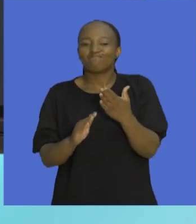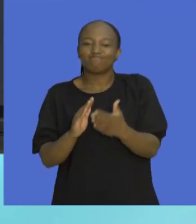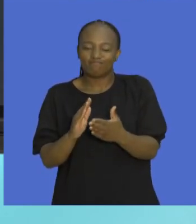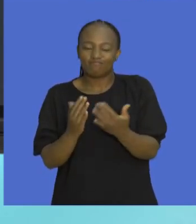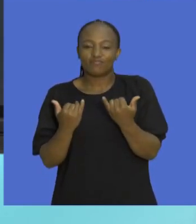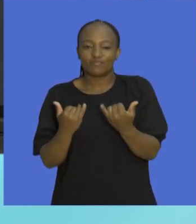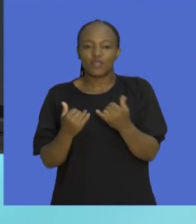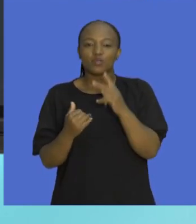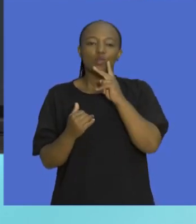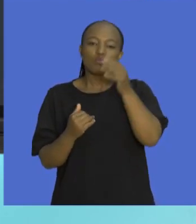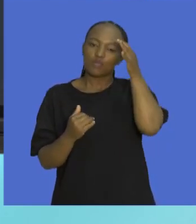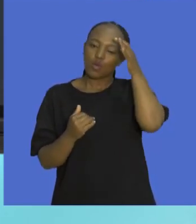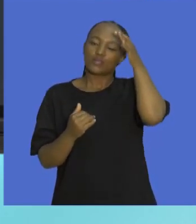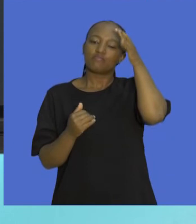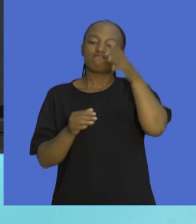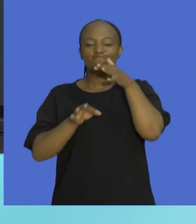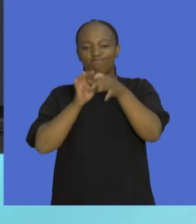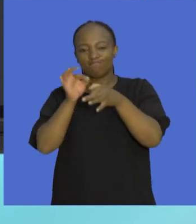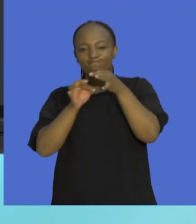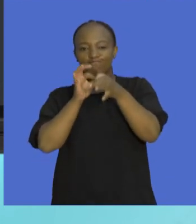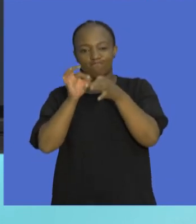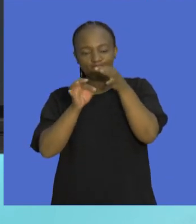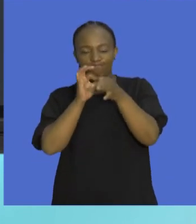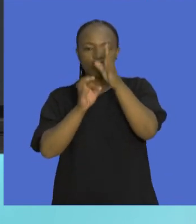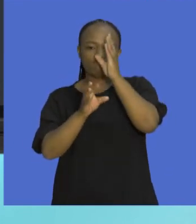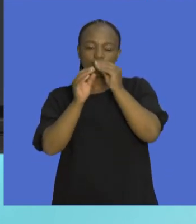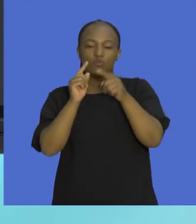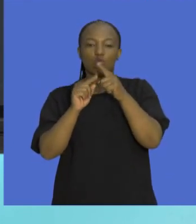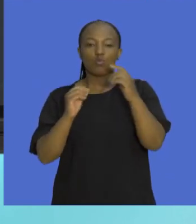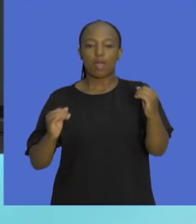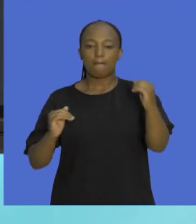for today, just to look over the concepts around, or